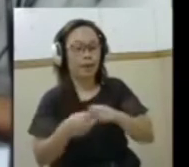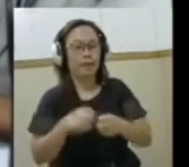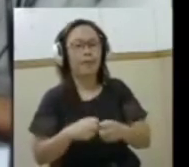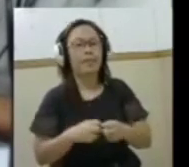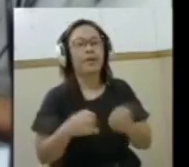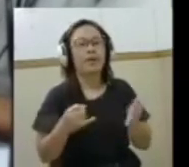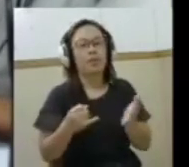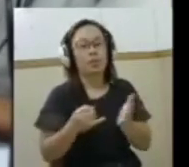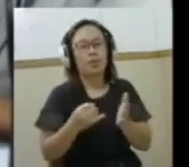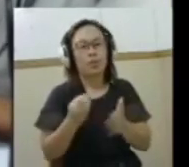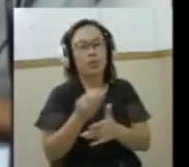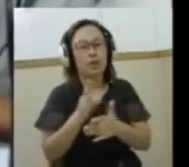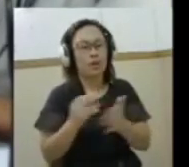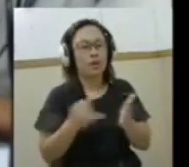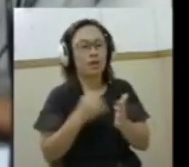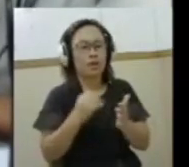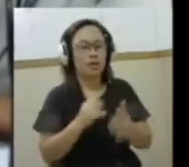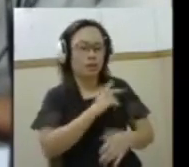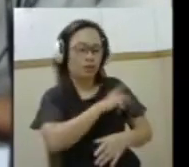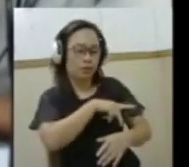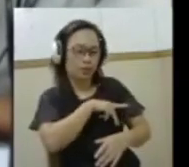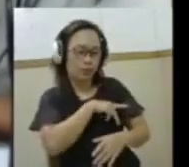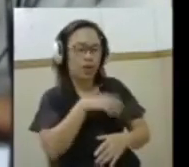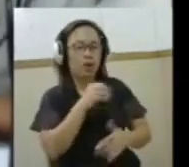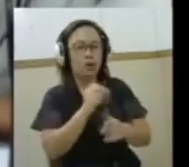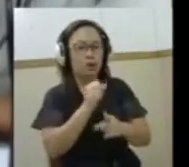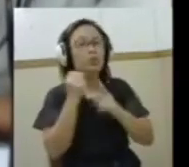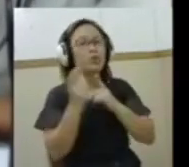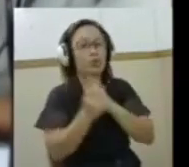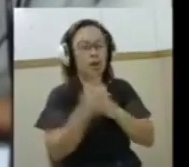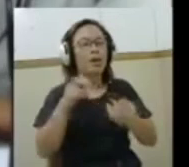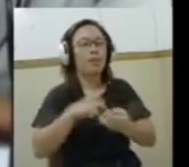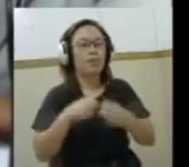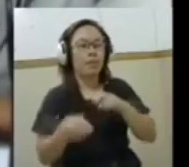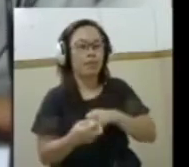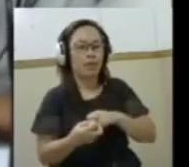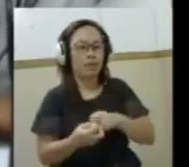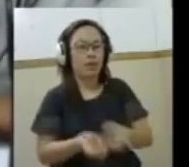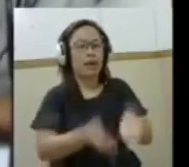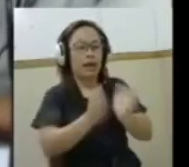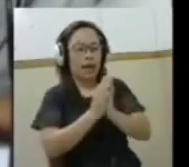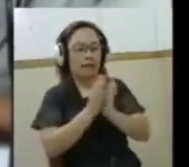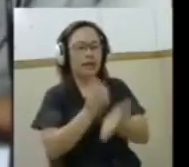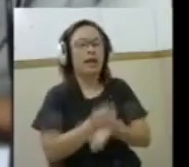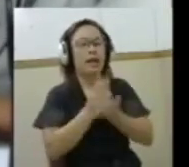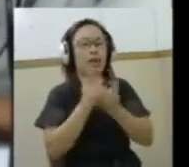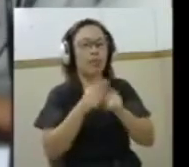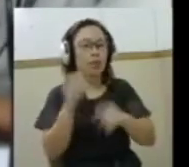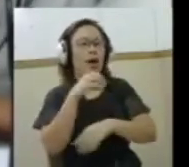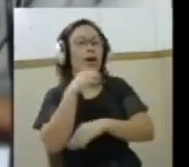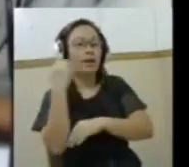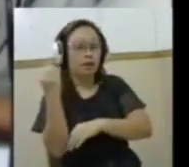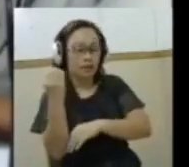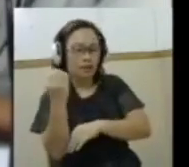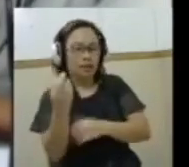a personal or professional problem, it helps to look outside yourself for help. Depending on what the issue is, your